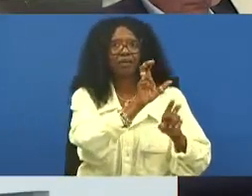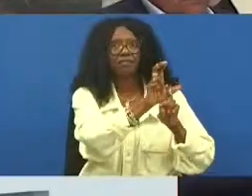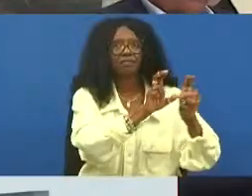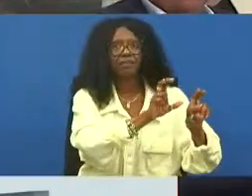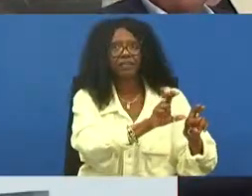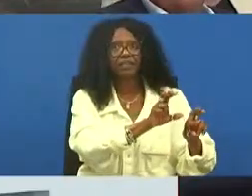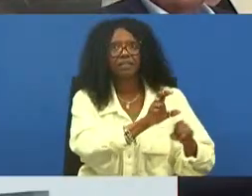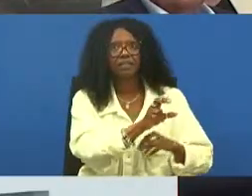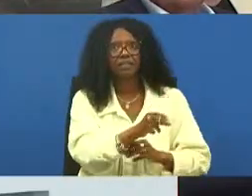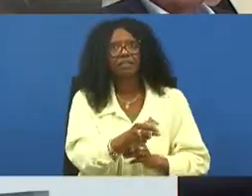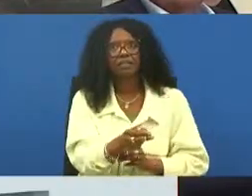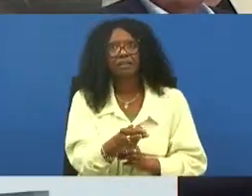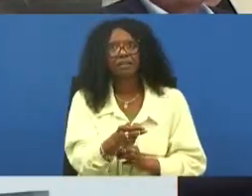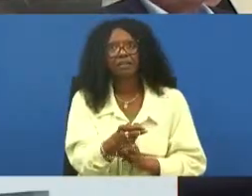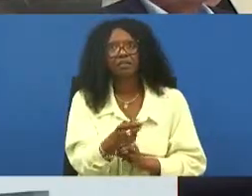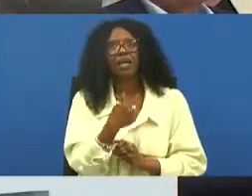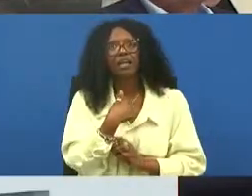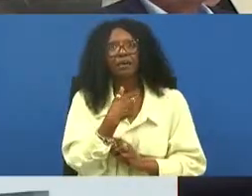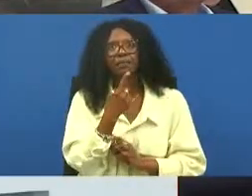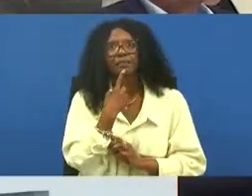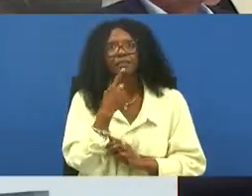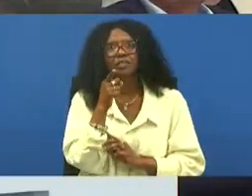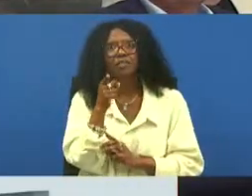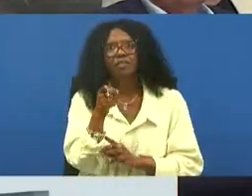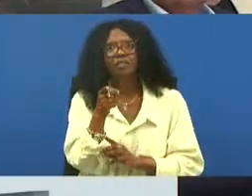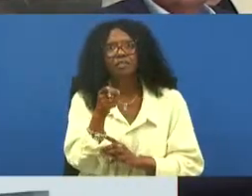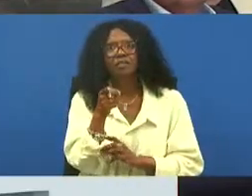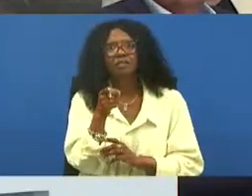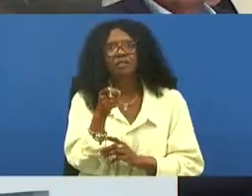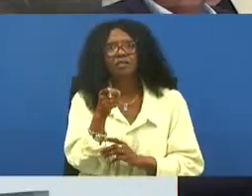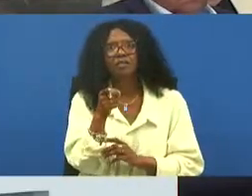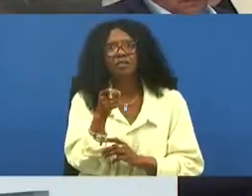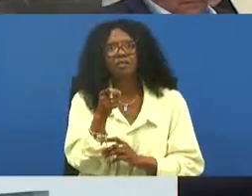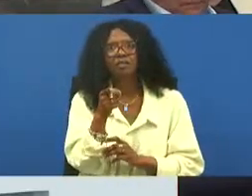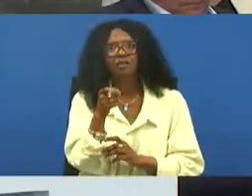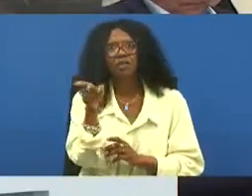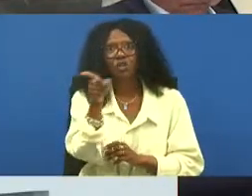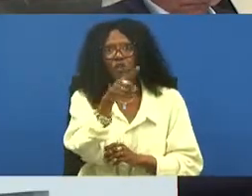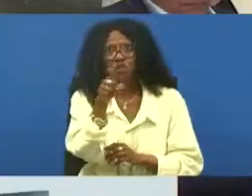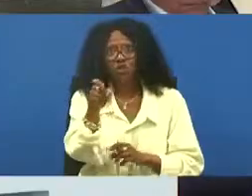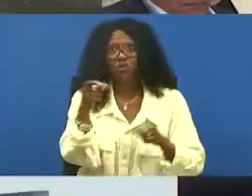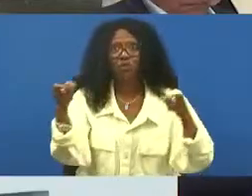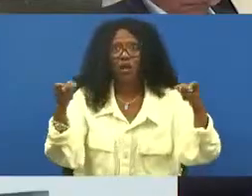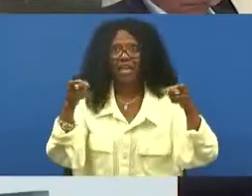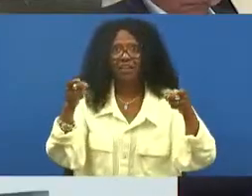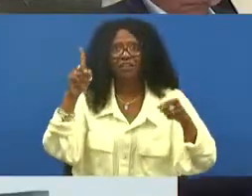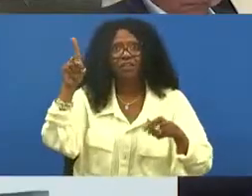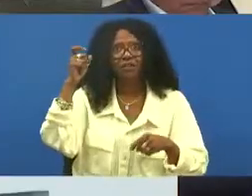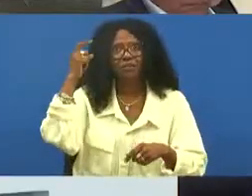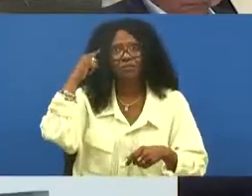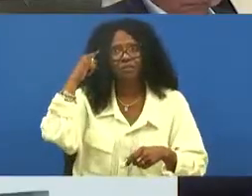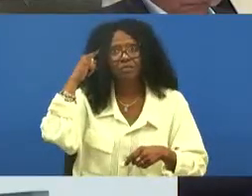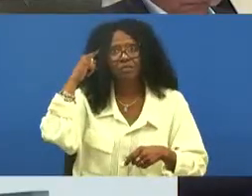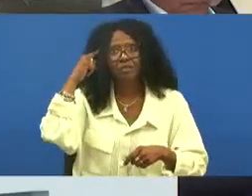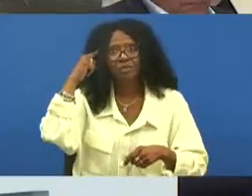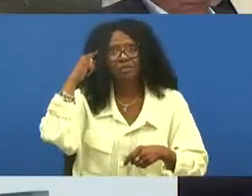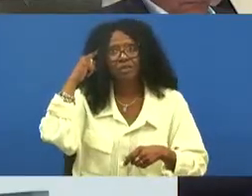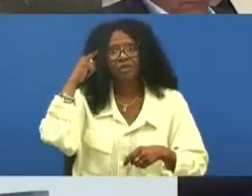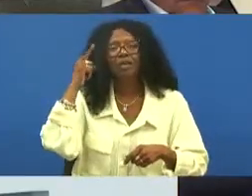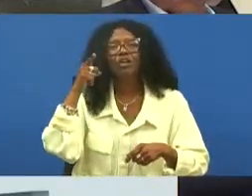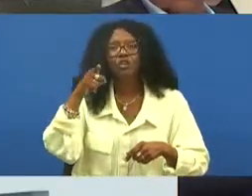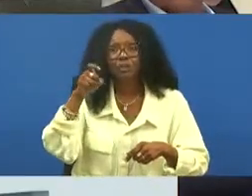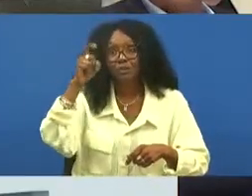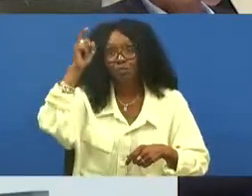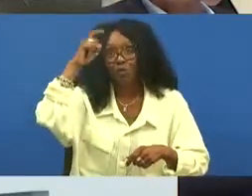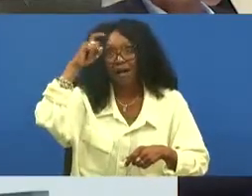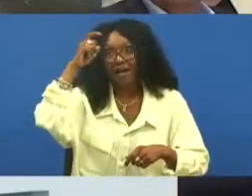Glasper. I'm going to say this to you. I'll close by saying this. You run the government. Make wise